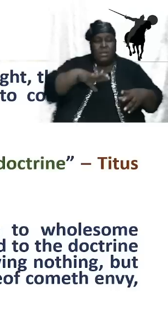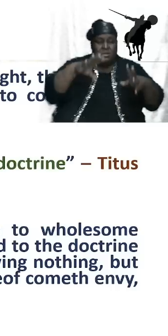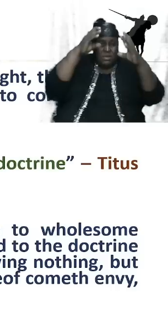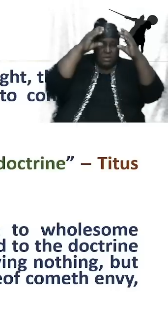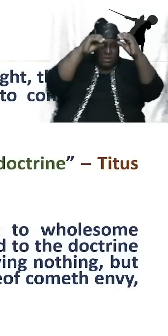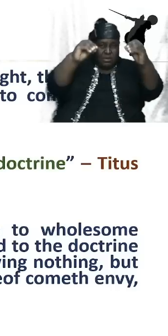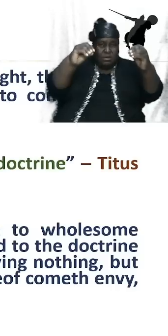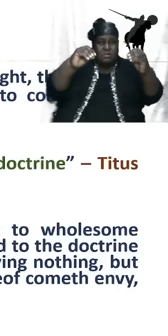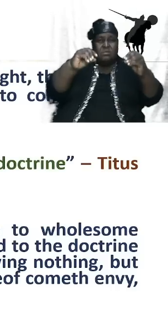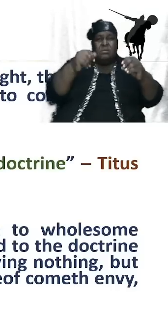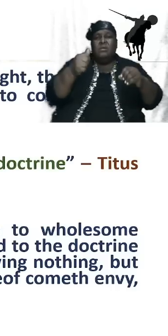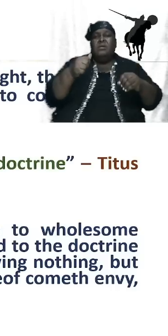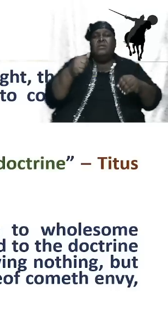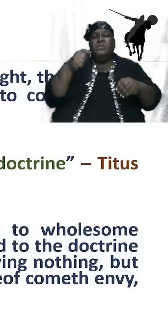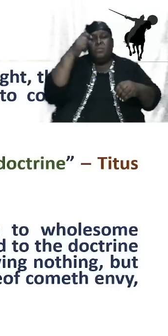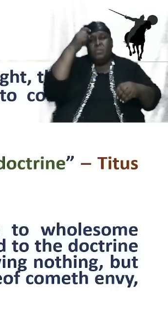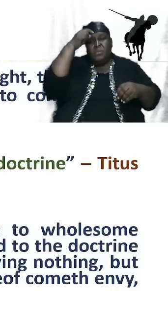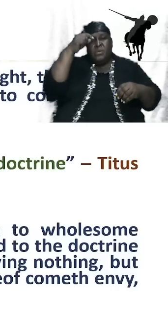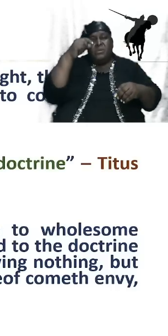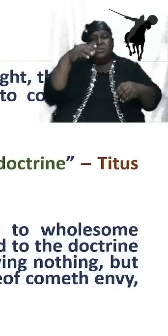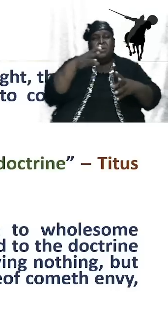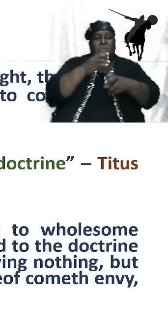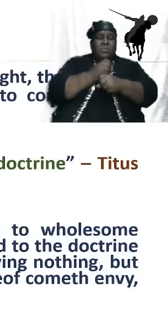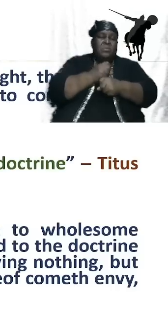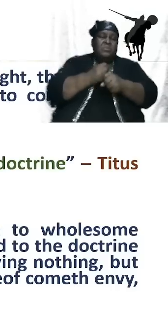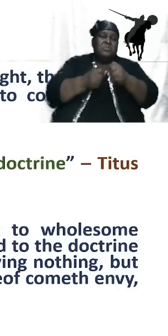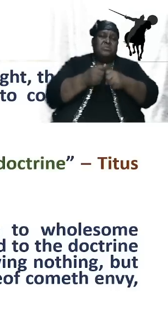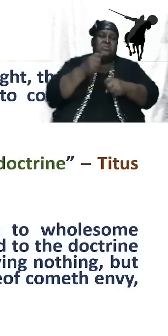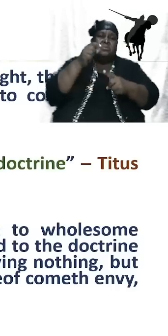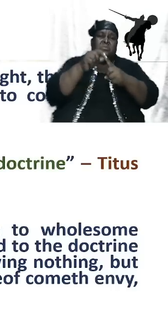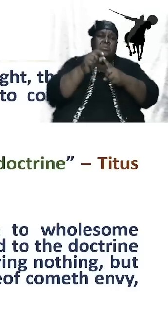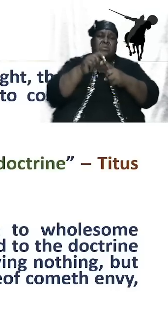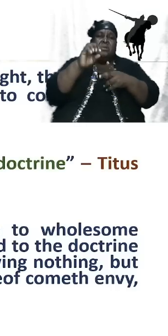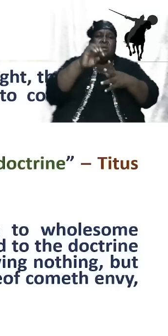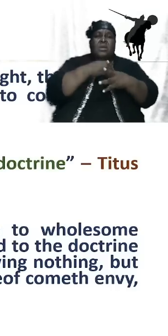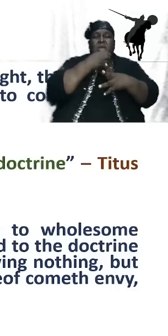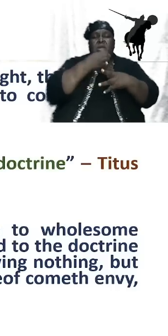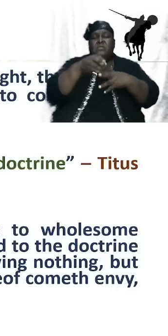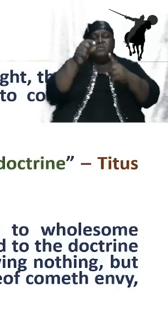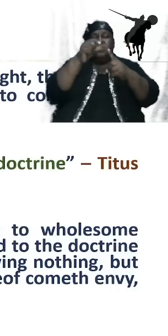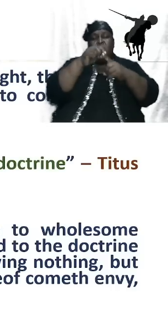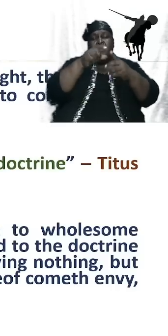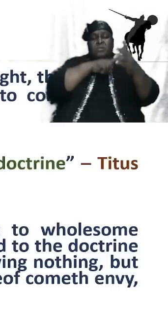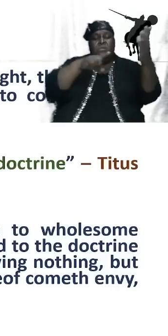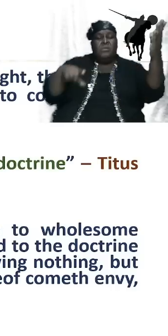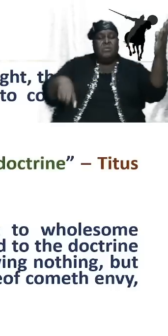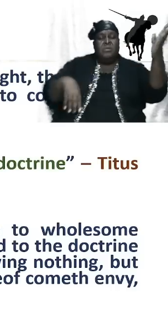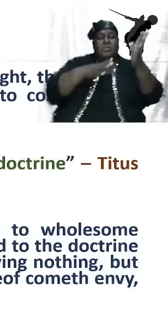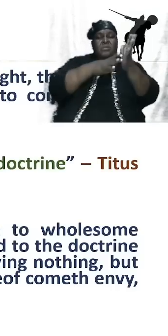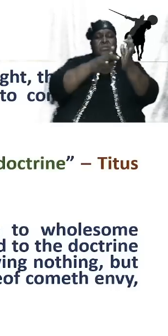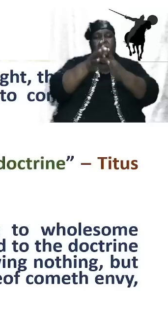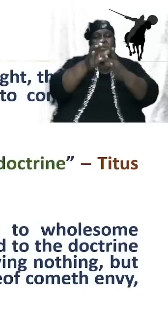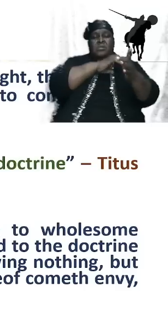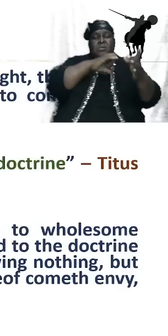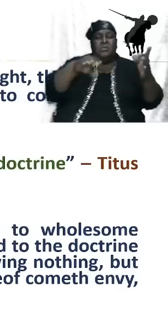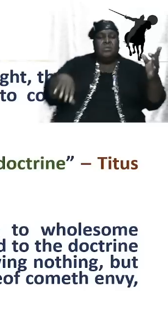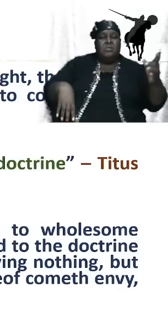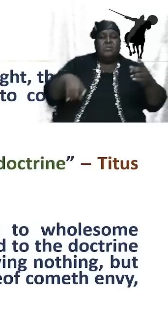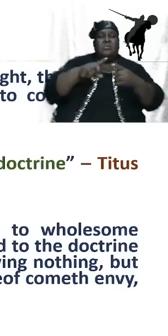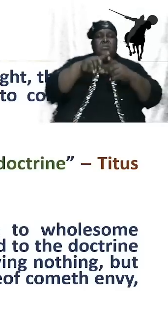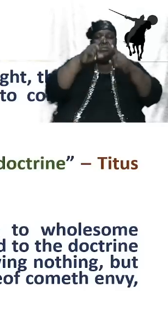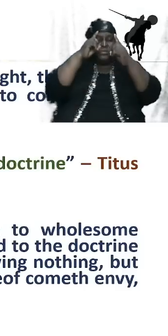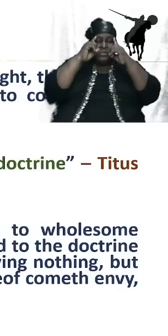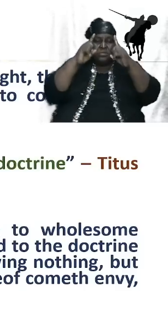and consent not to do wholesome words, even the words of our Lord Jesus Christ, and to the doctrine which is according